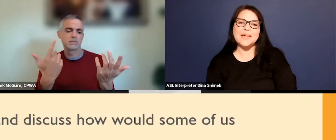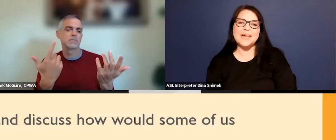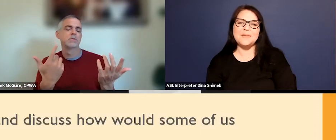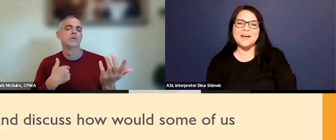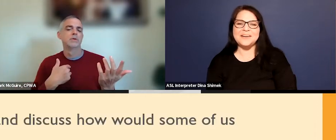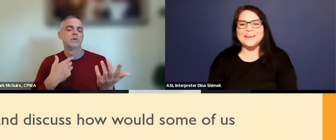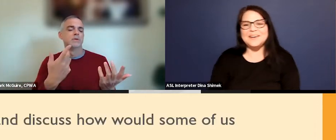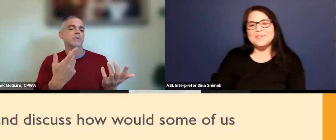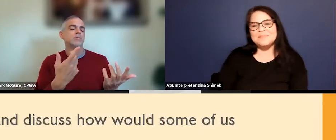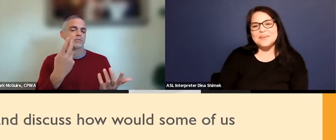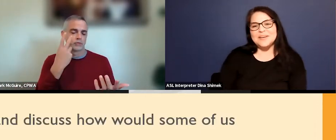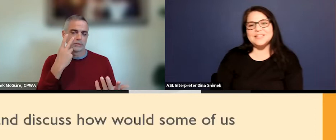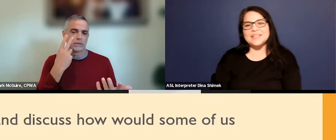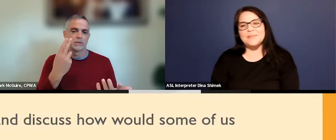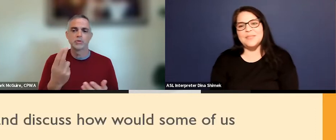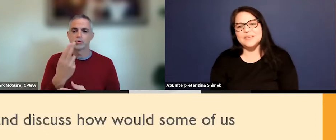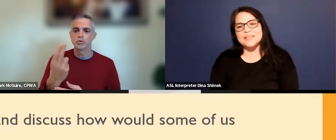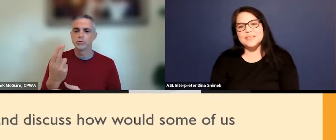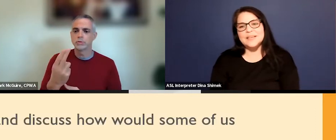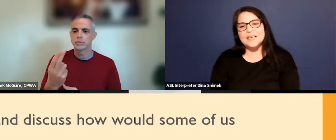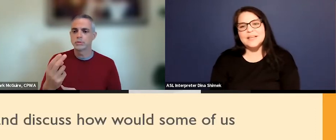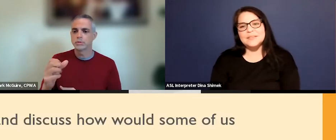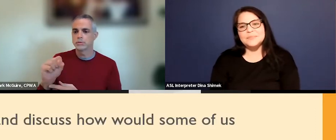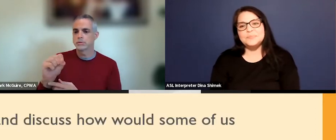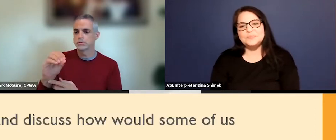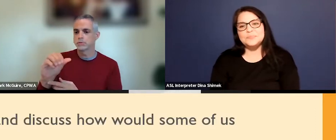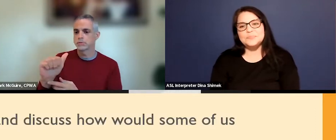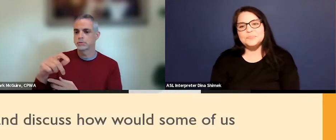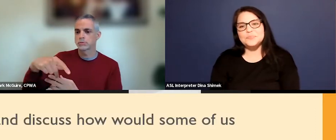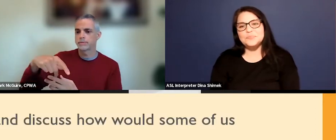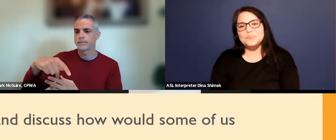Maybe I could help out. All right, let's think about this.